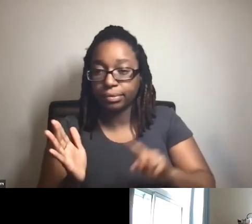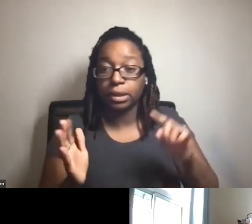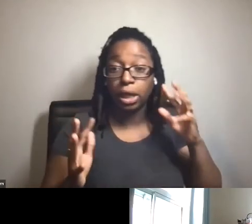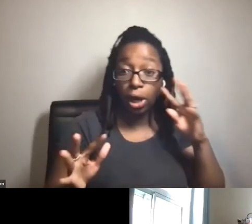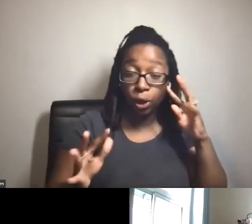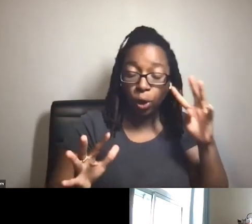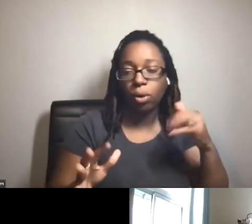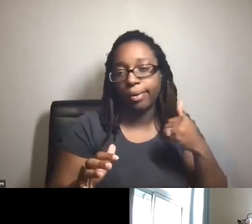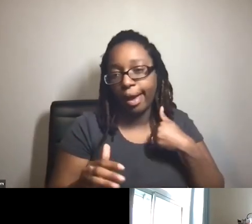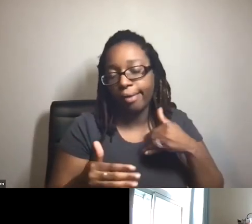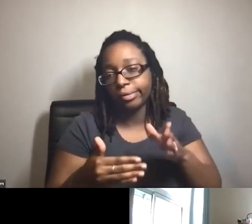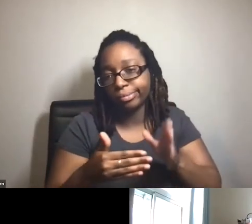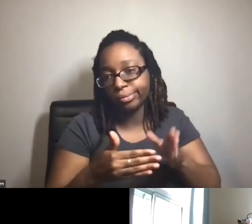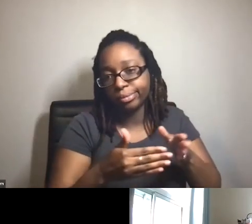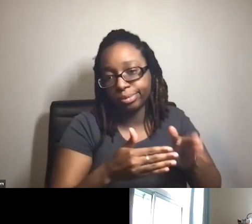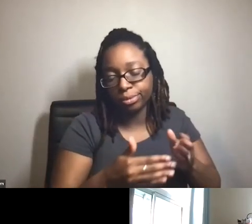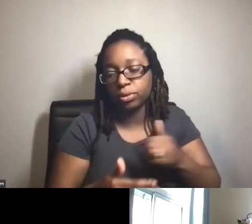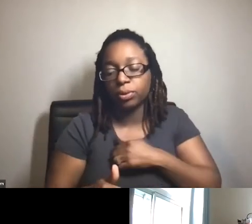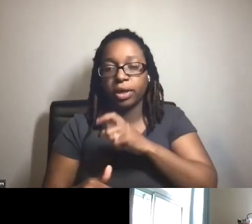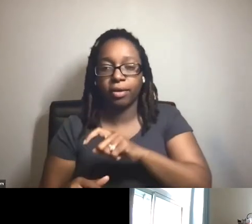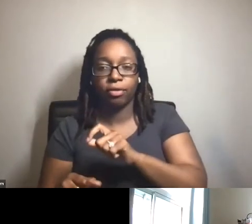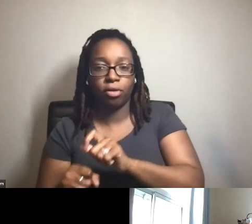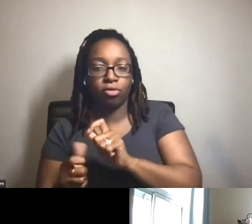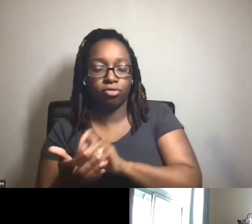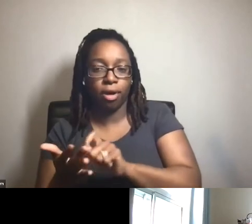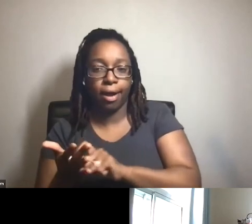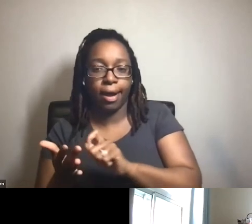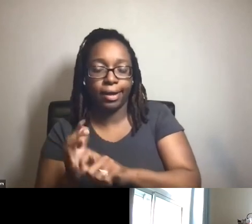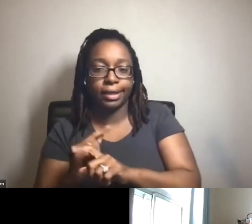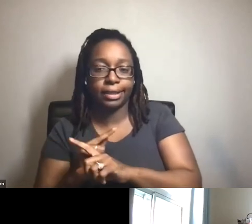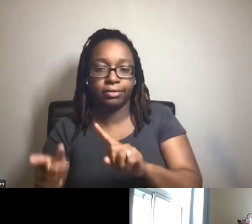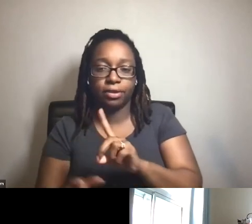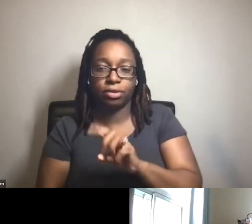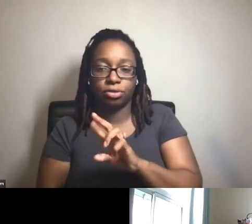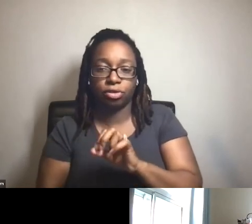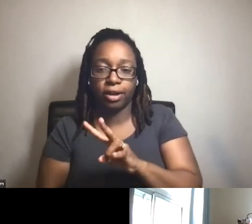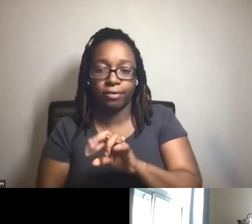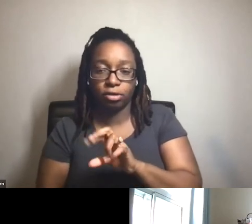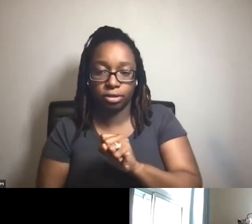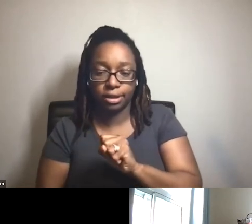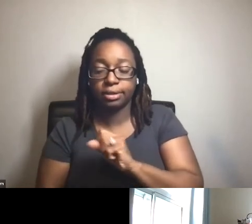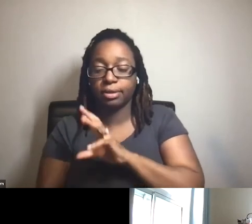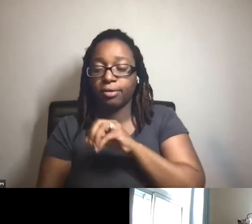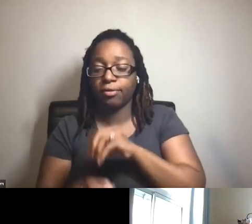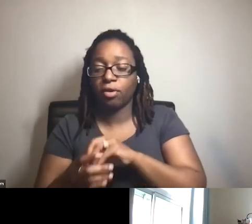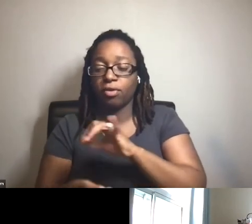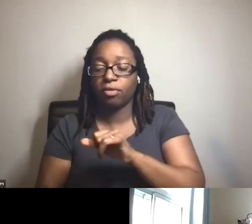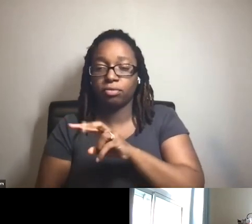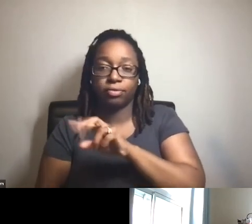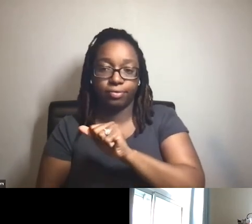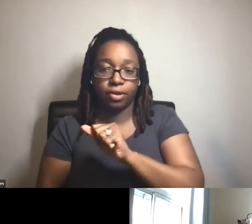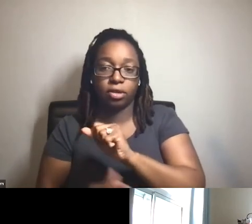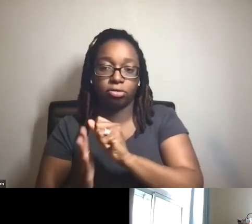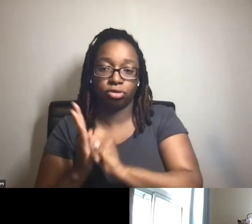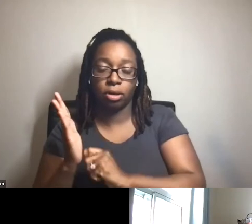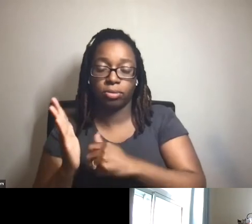essentially had to rewrite the drivers for them in JavaScript so that we're able to control them from the browser. So